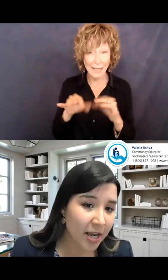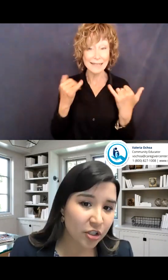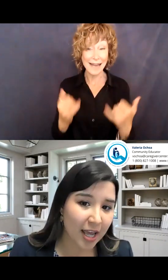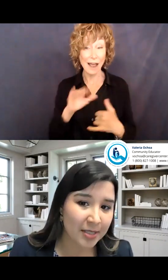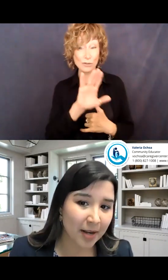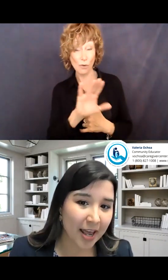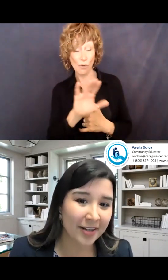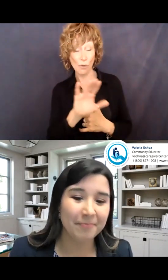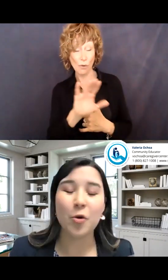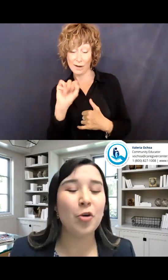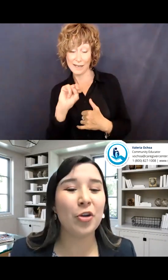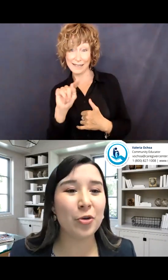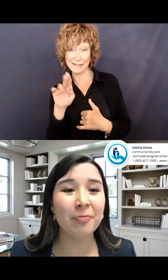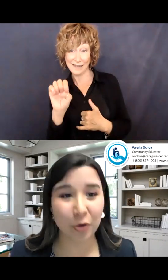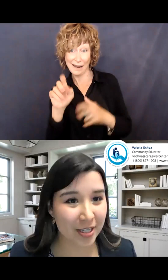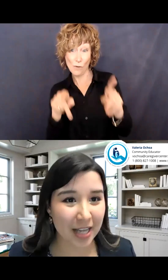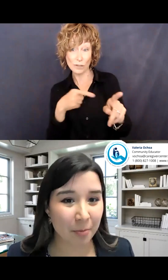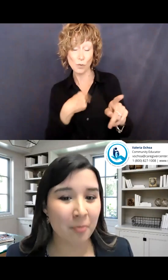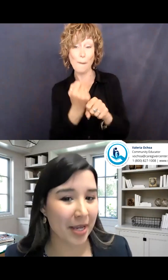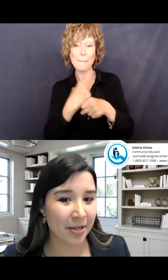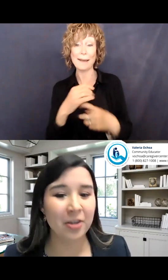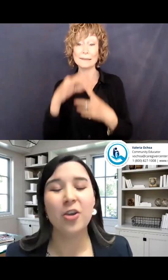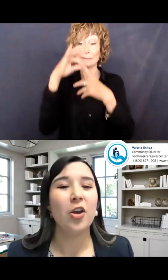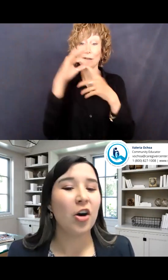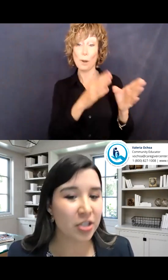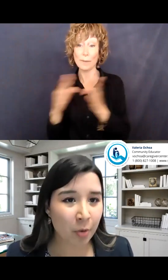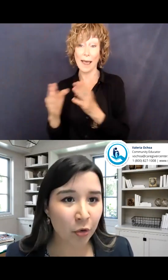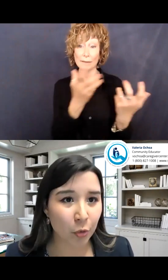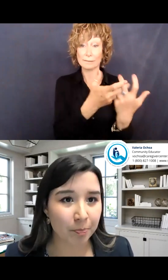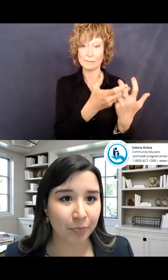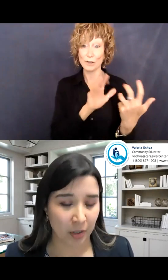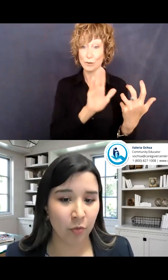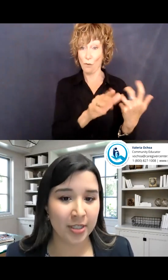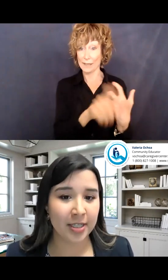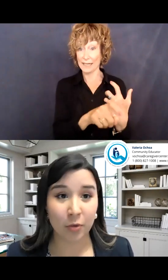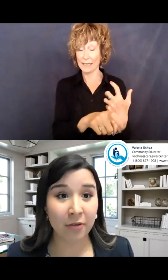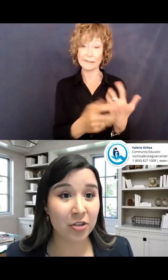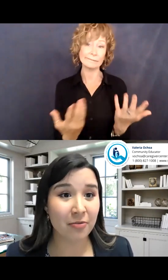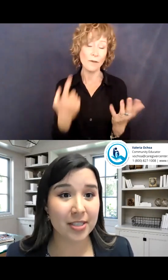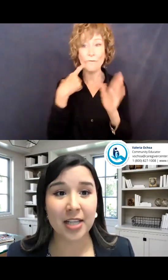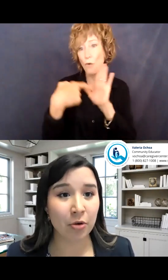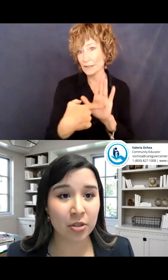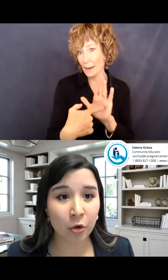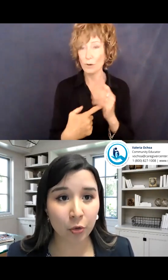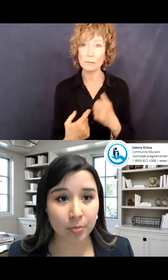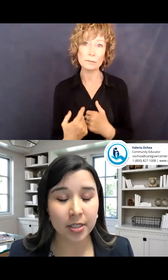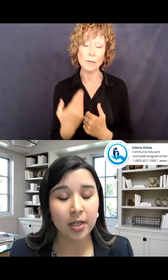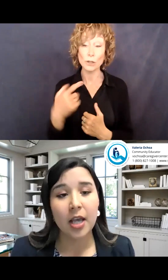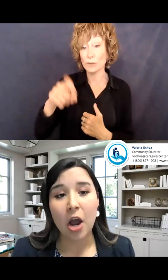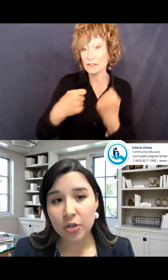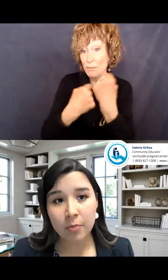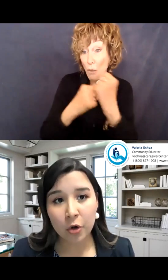This specialized plan will include, for example, maybe a support group. which is one of our services, our support